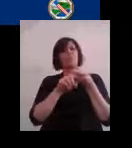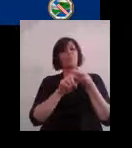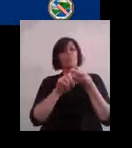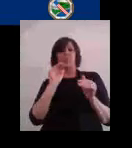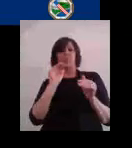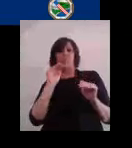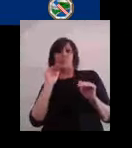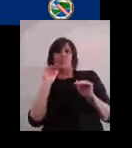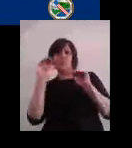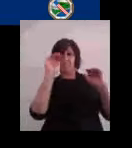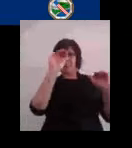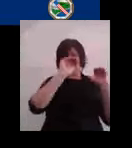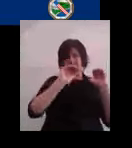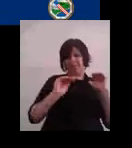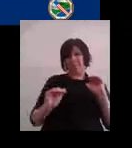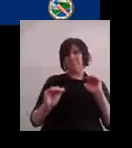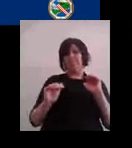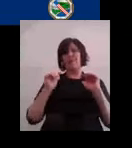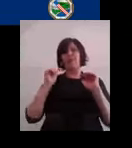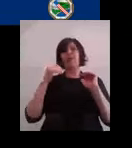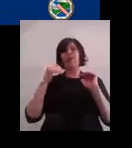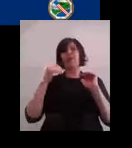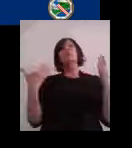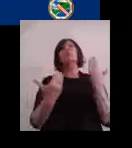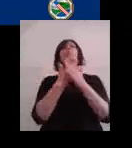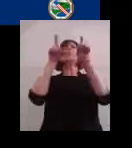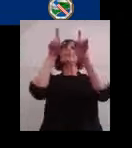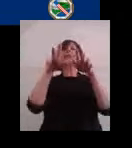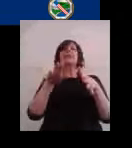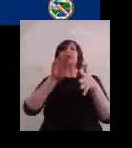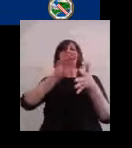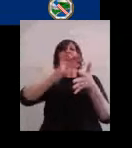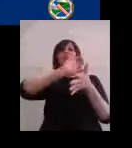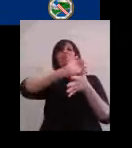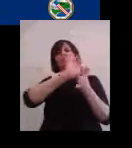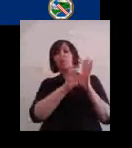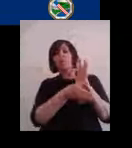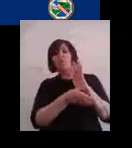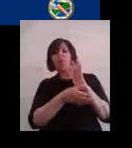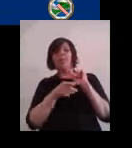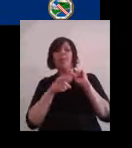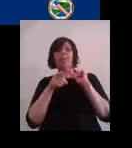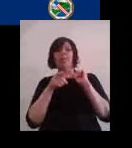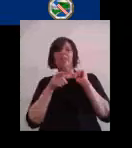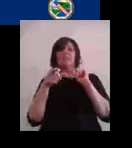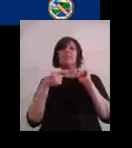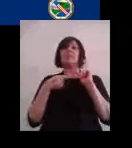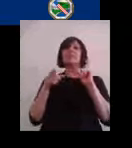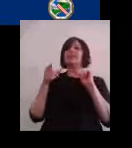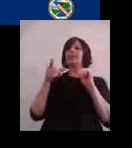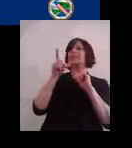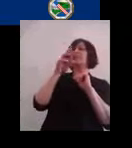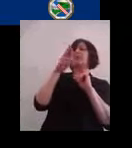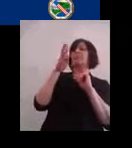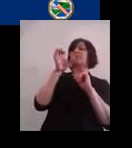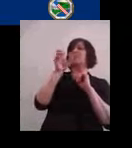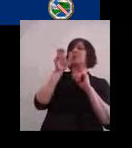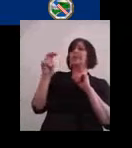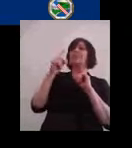have a new testing protocol in place, and with that I'm going to put this earbud on so I can hear Dr. Burstein, who's going to talk about the new testing